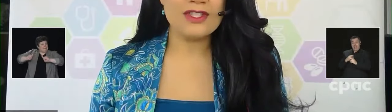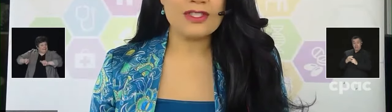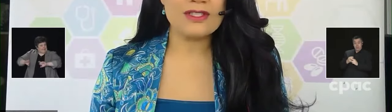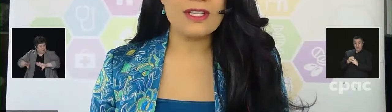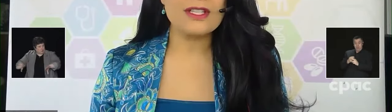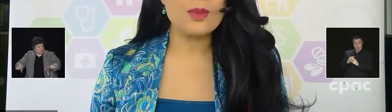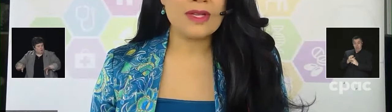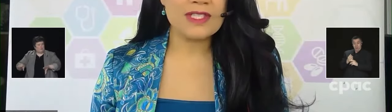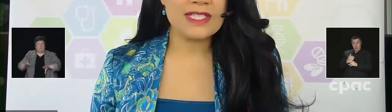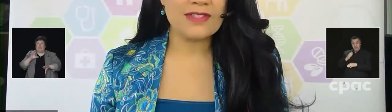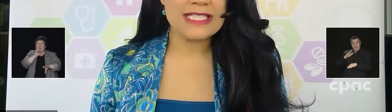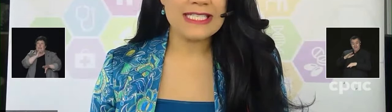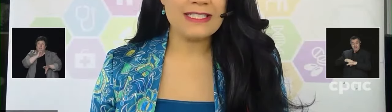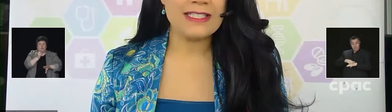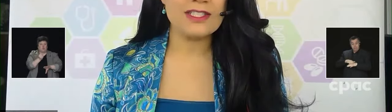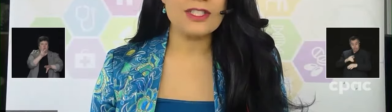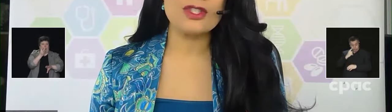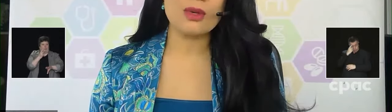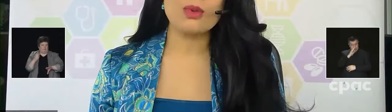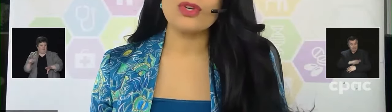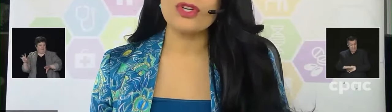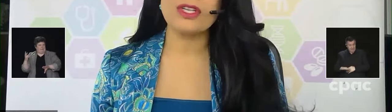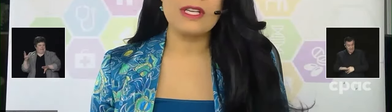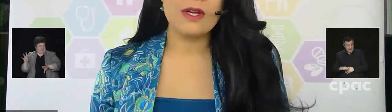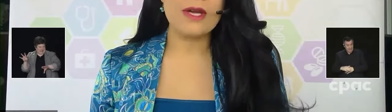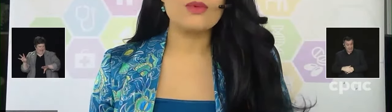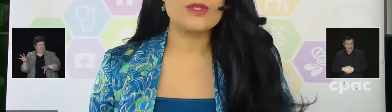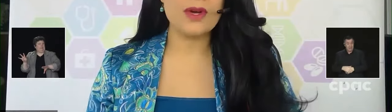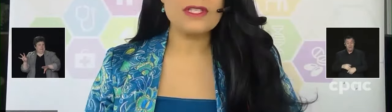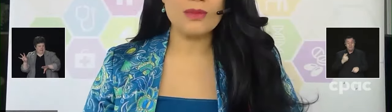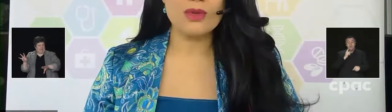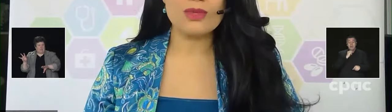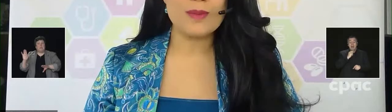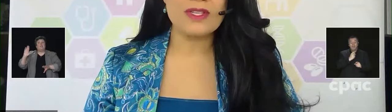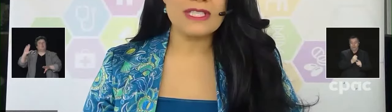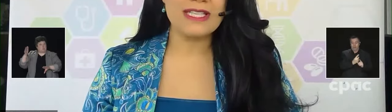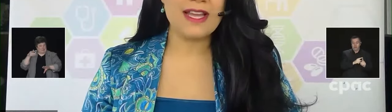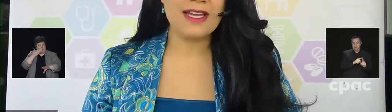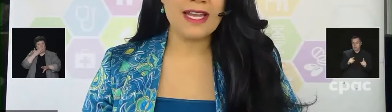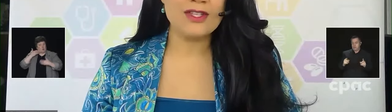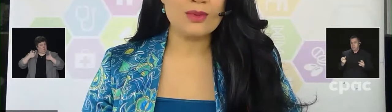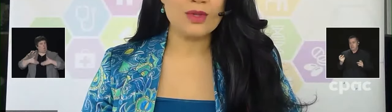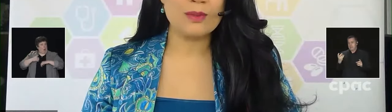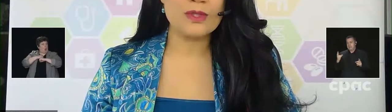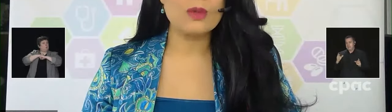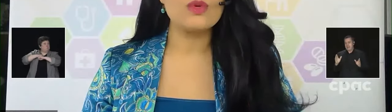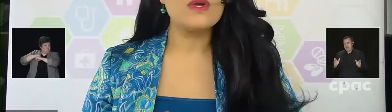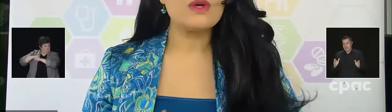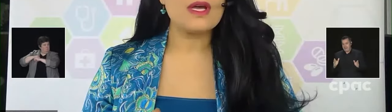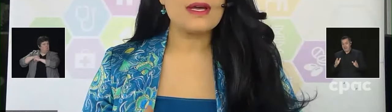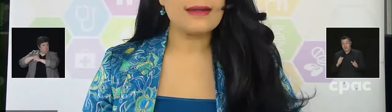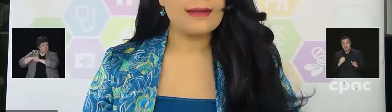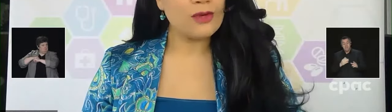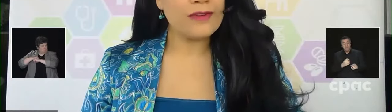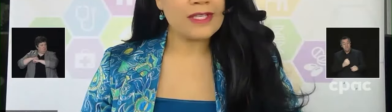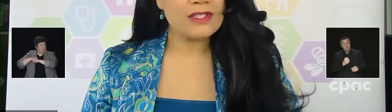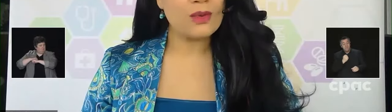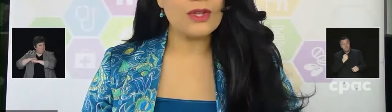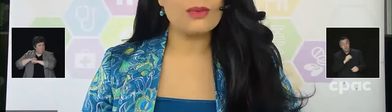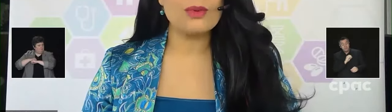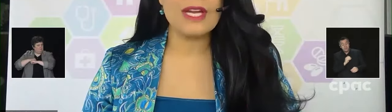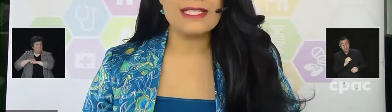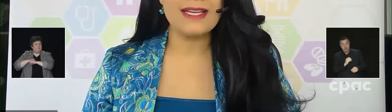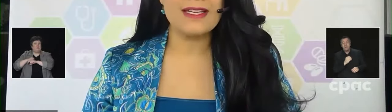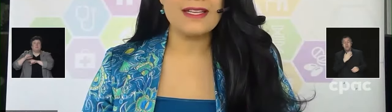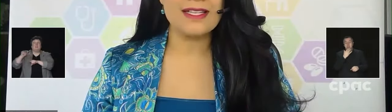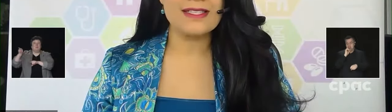and that was in ages 12 to 17, and it did show good immune response in that age group. So